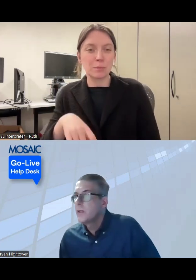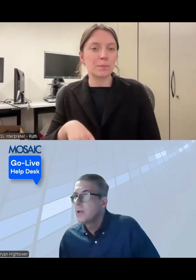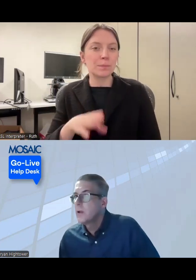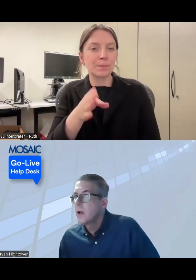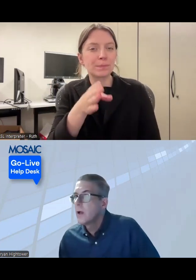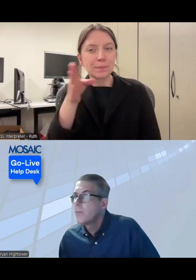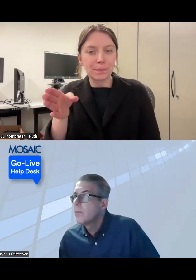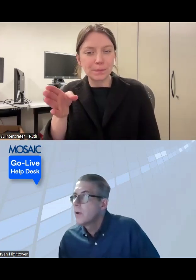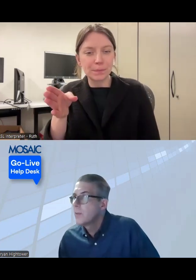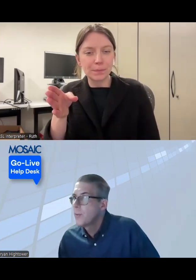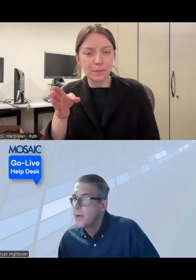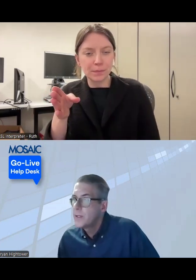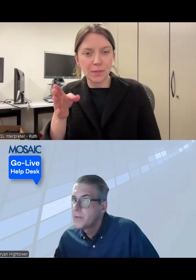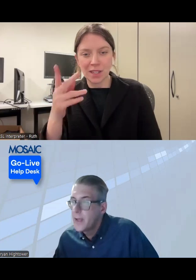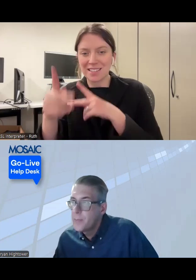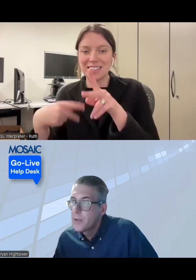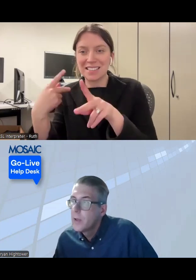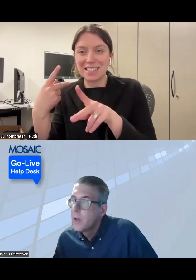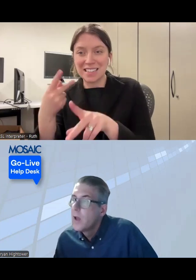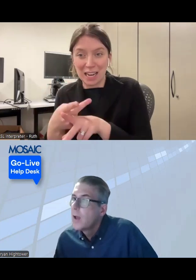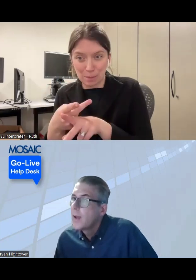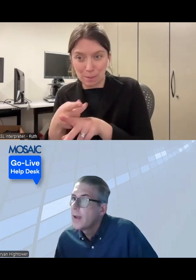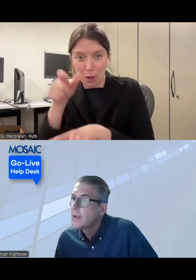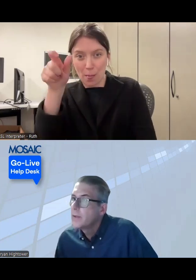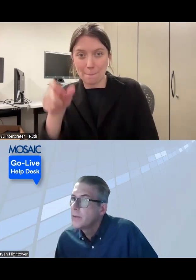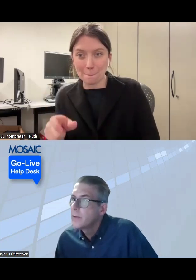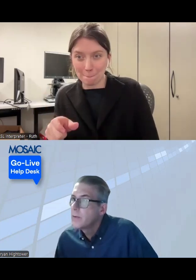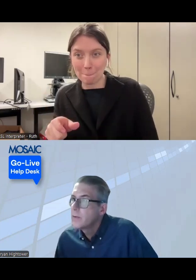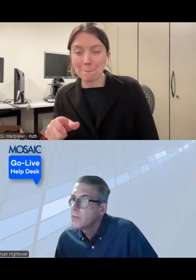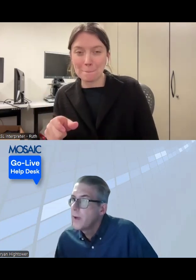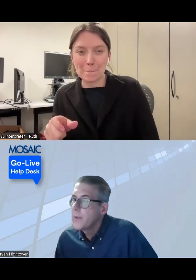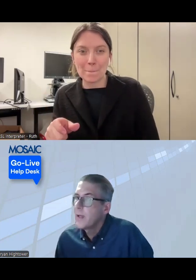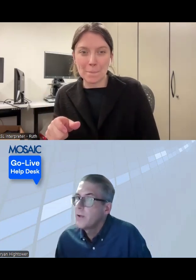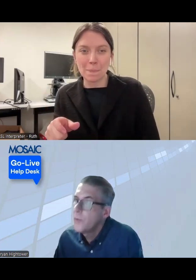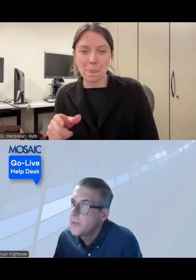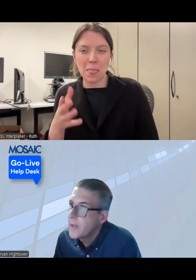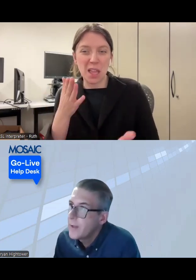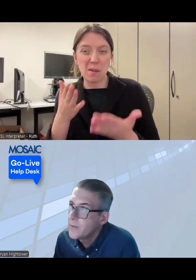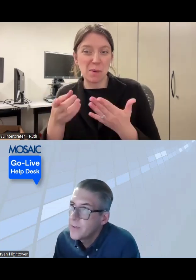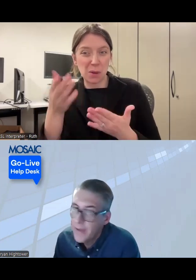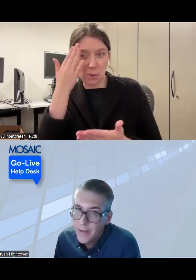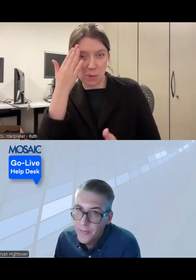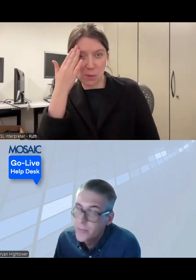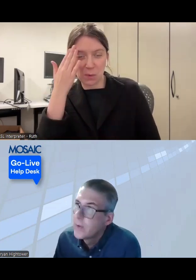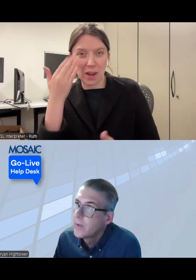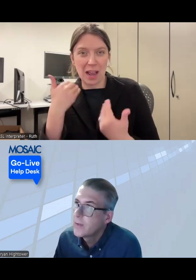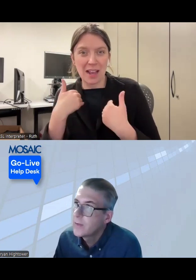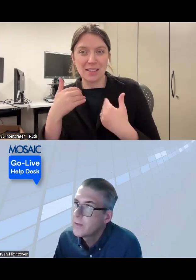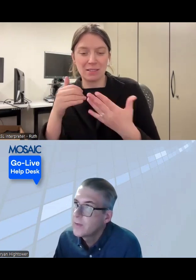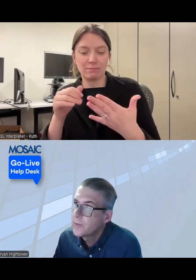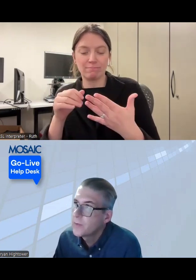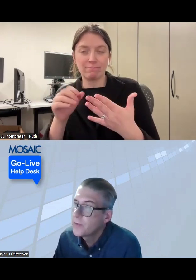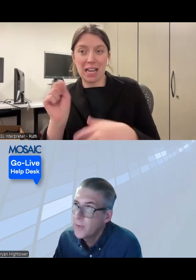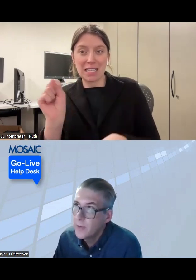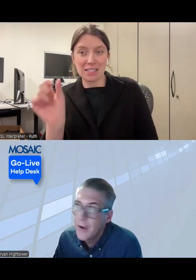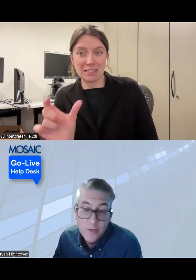also the appropriation type. And you may or may not know that if it ends in an S, that